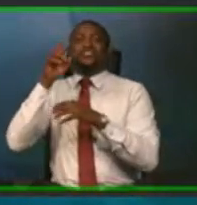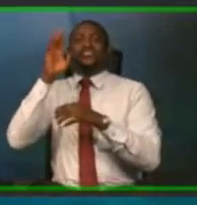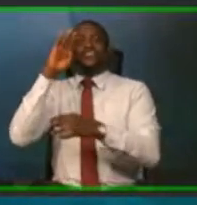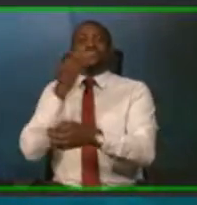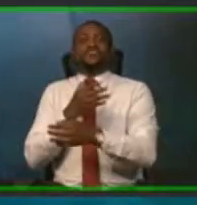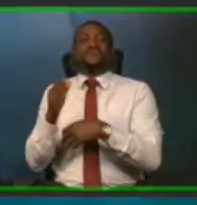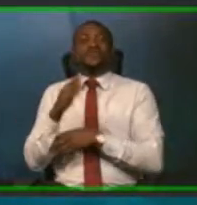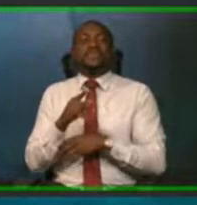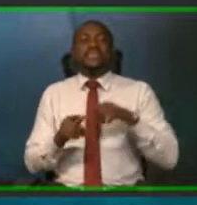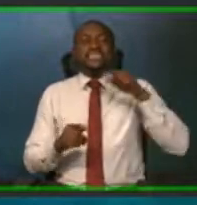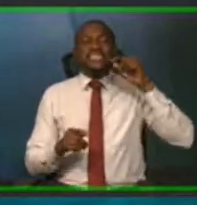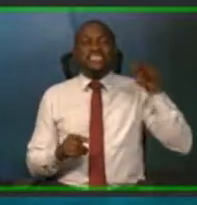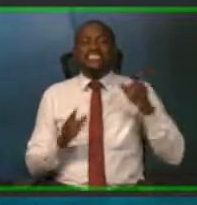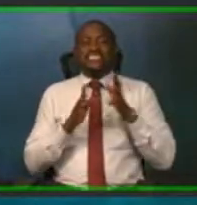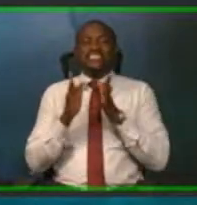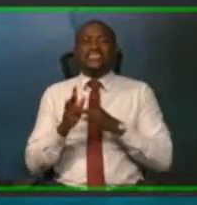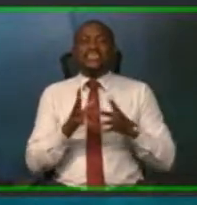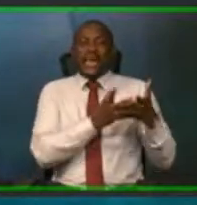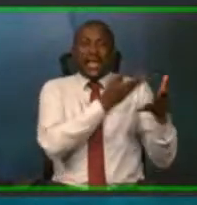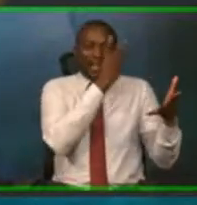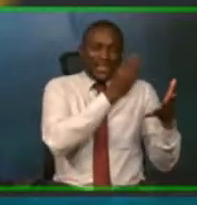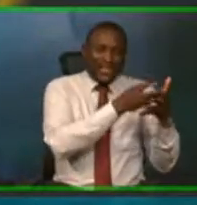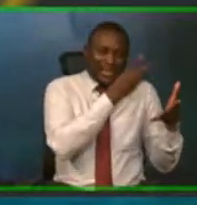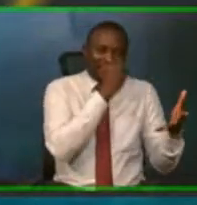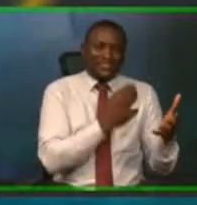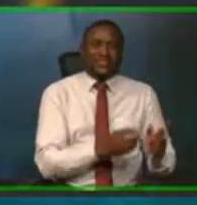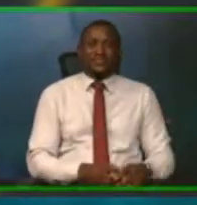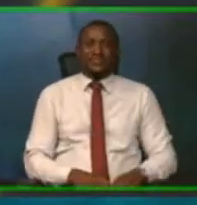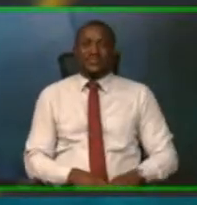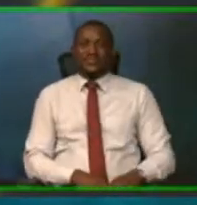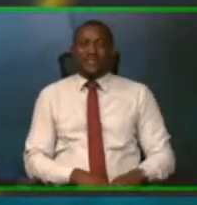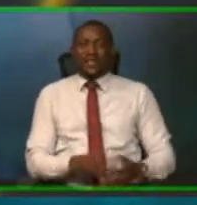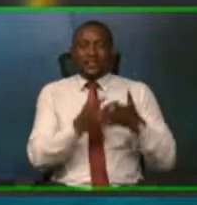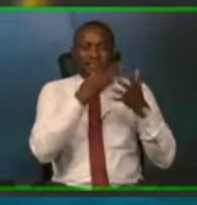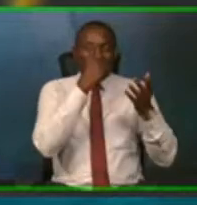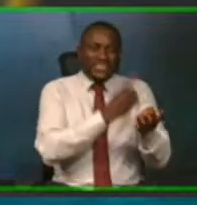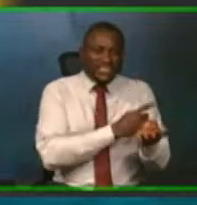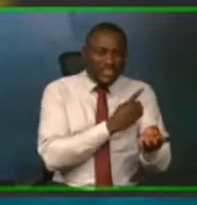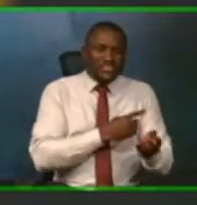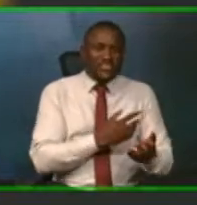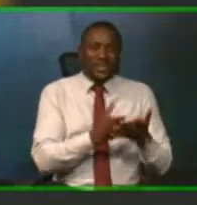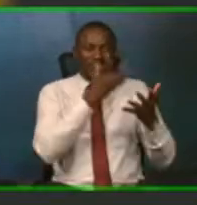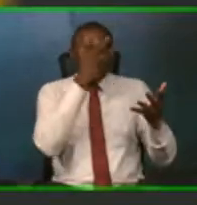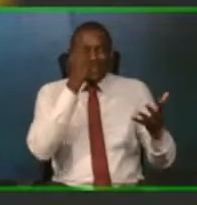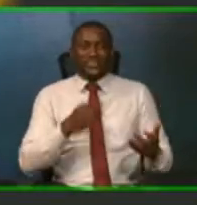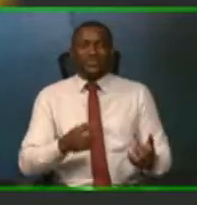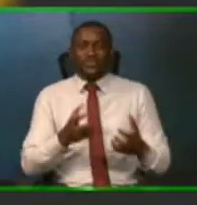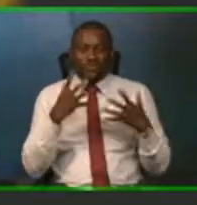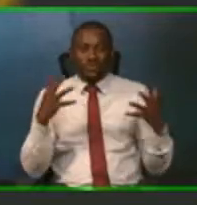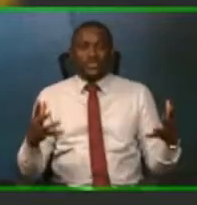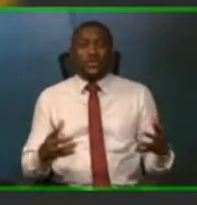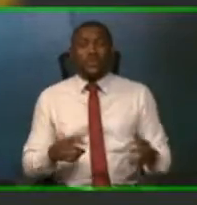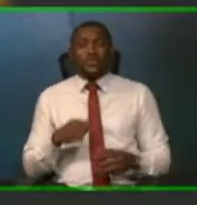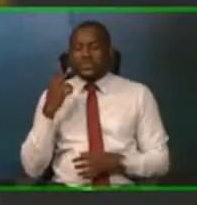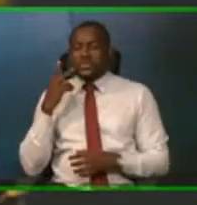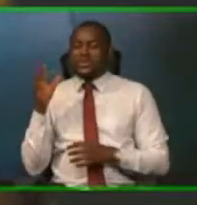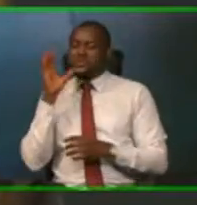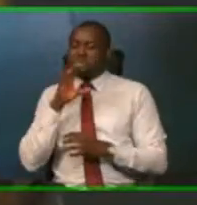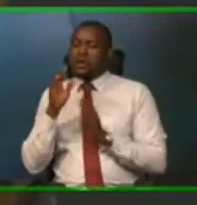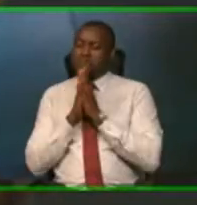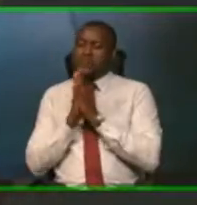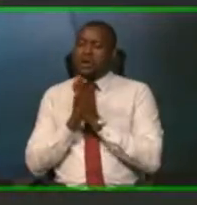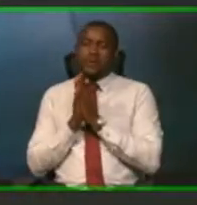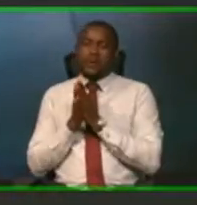He submitted himself to learning and to doctrine. So we see his respect for prayer to the extent that